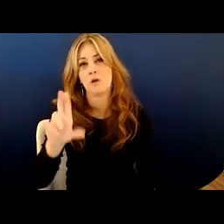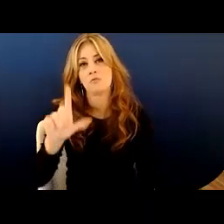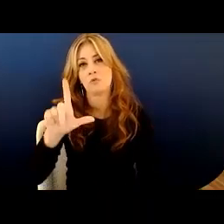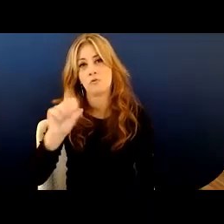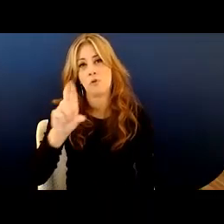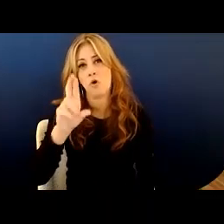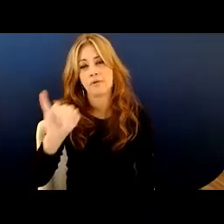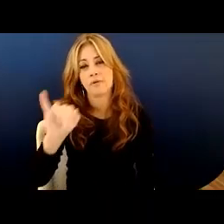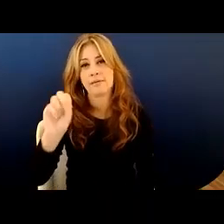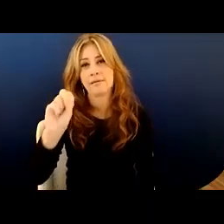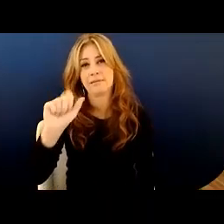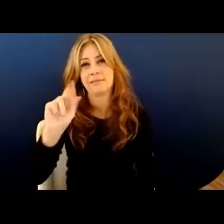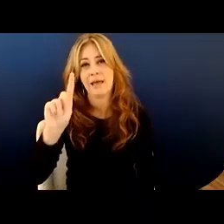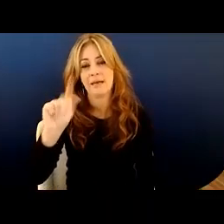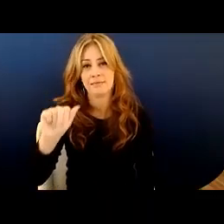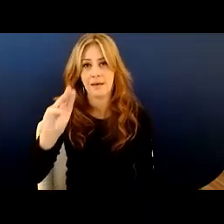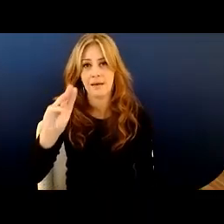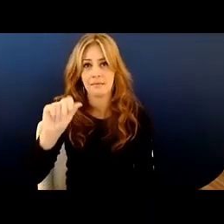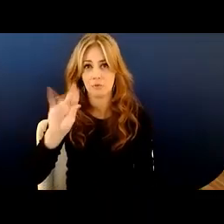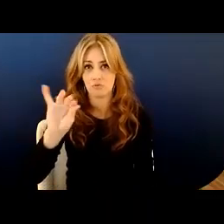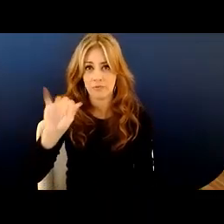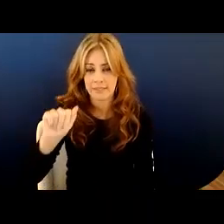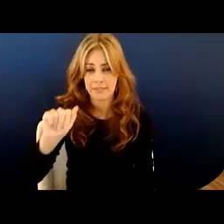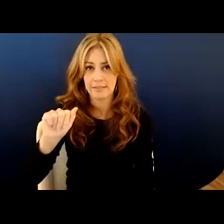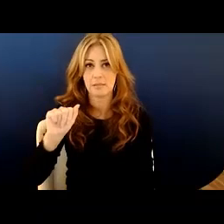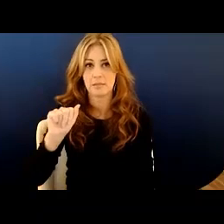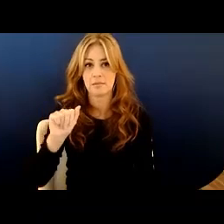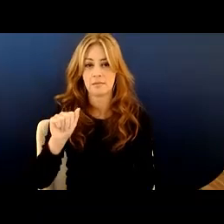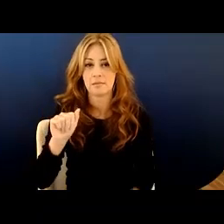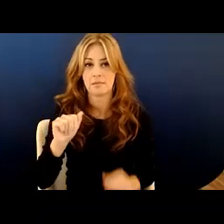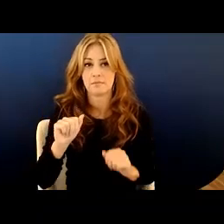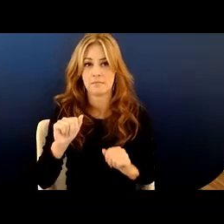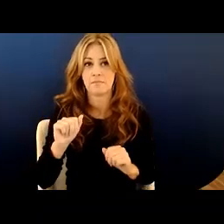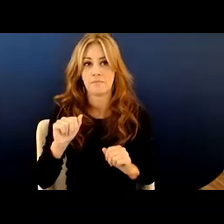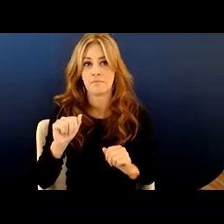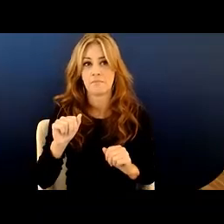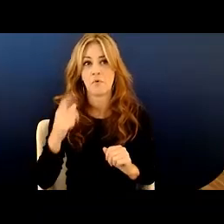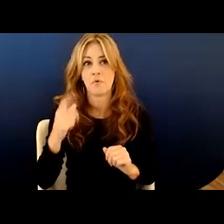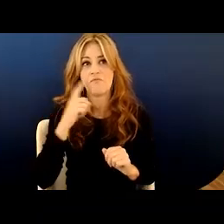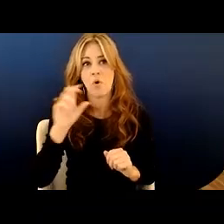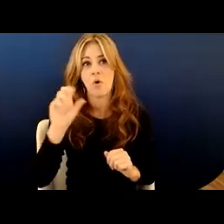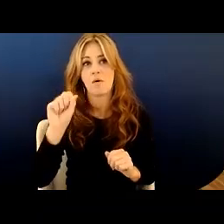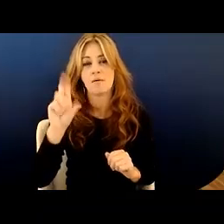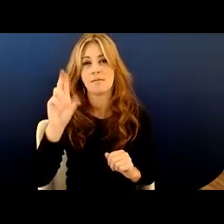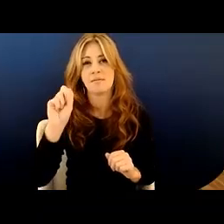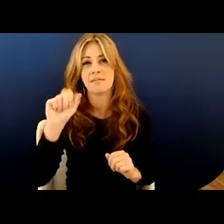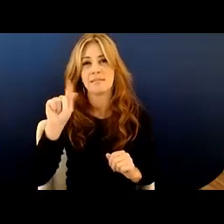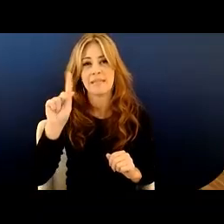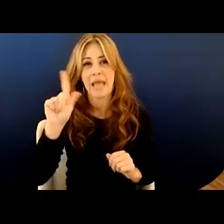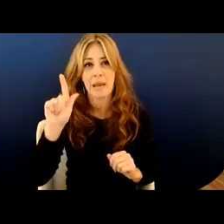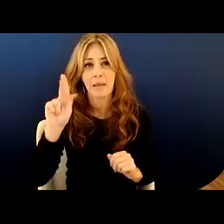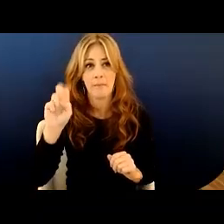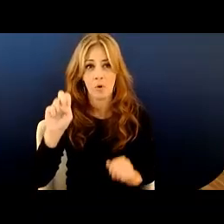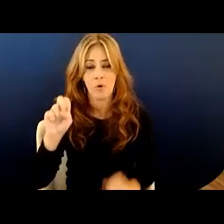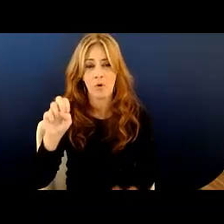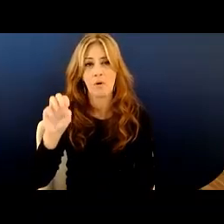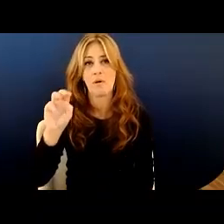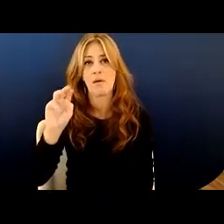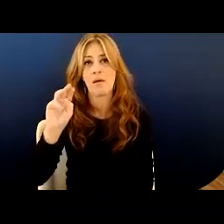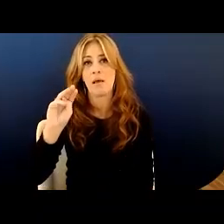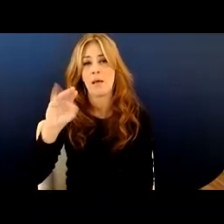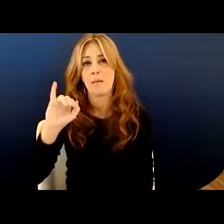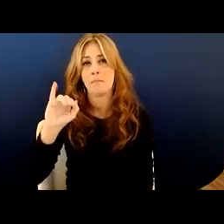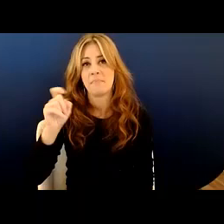to our presentation, Sustainable Mixteco Indígena Research, Methodology toward Equal Status Stakeholder and Indigenous